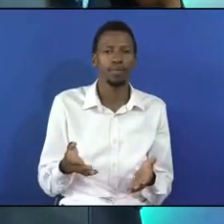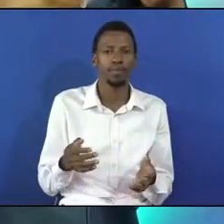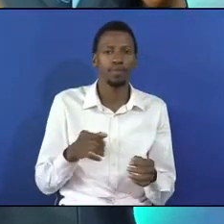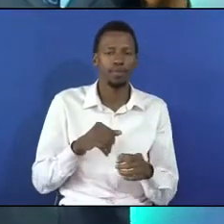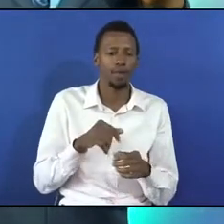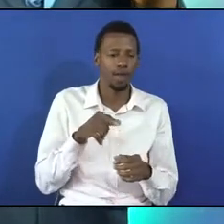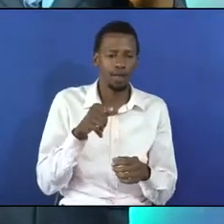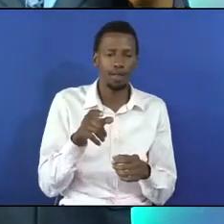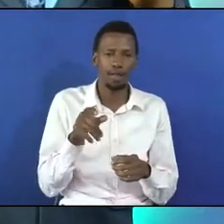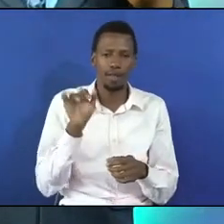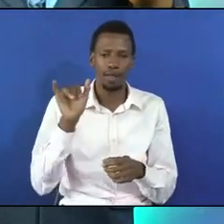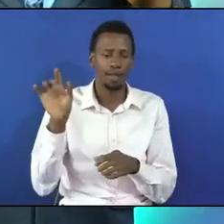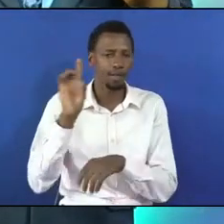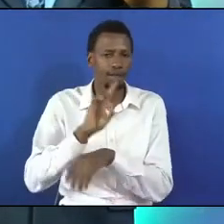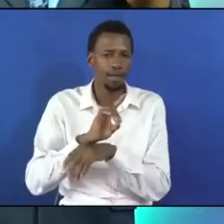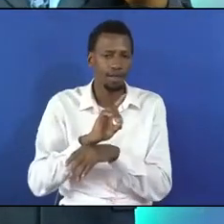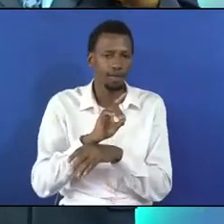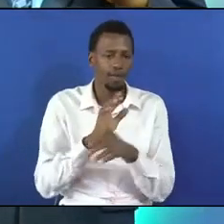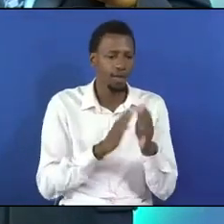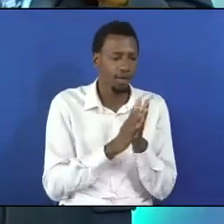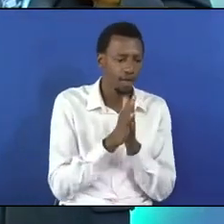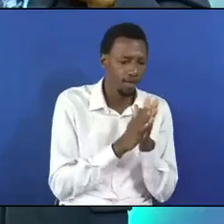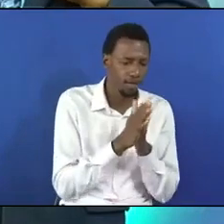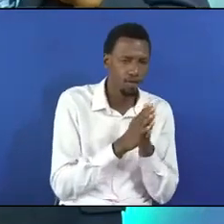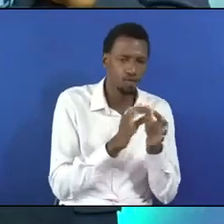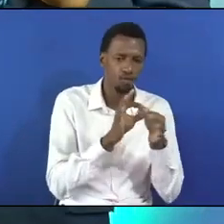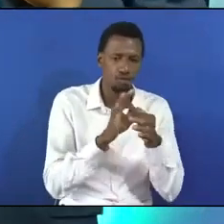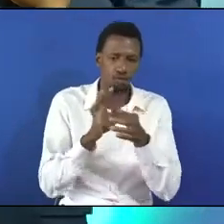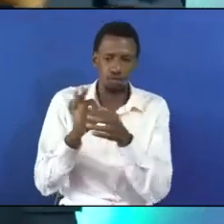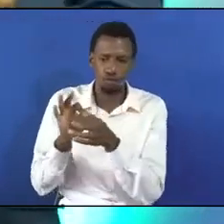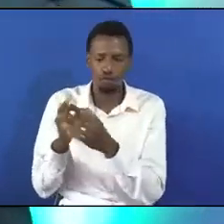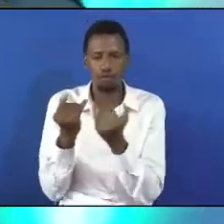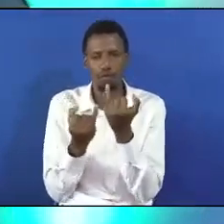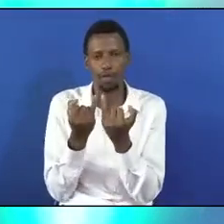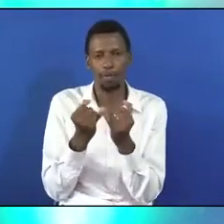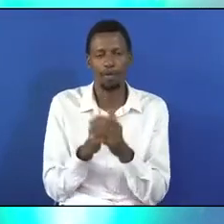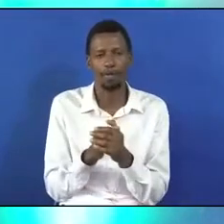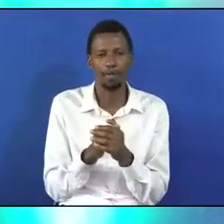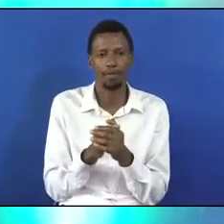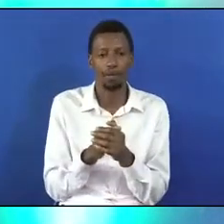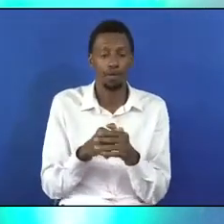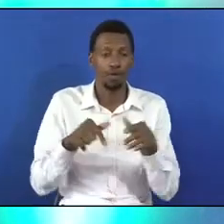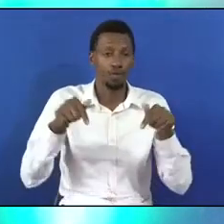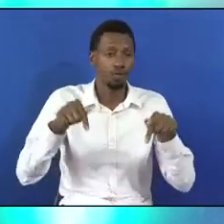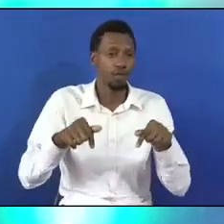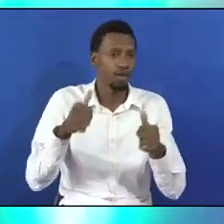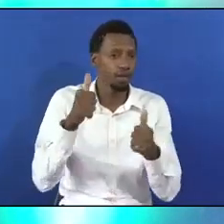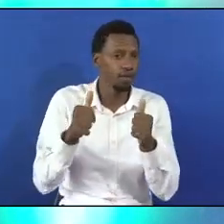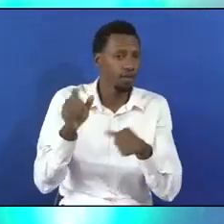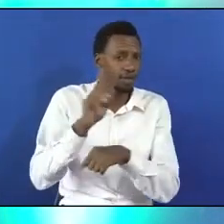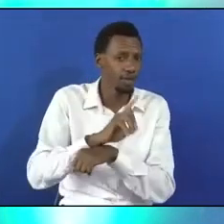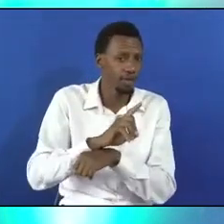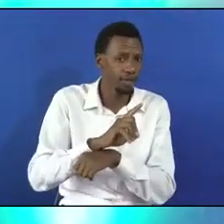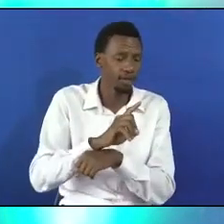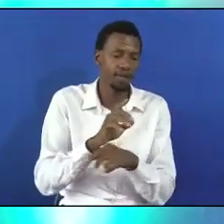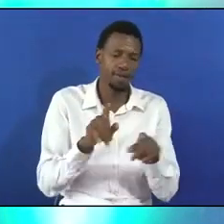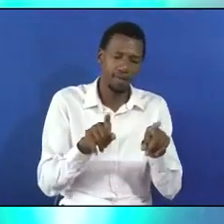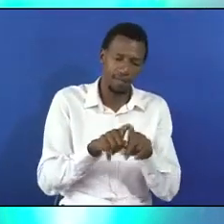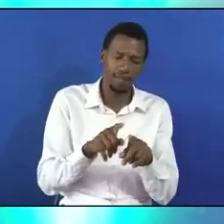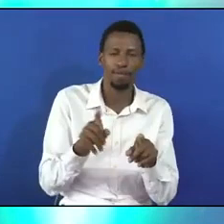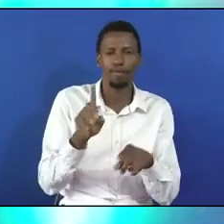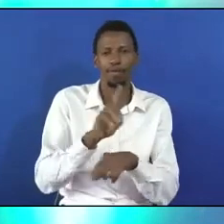Coordination Sabbath, for those who can remember. And today, which day is this?